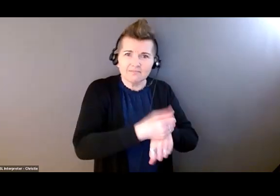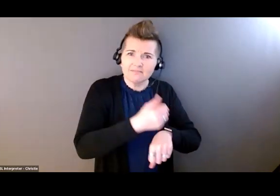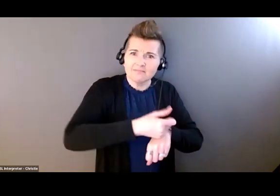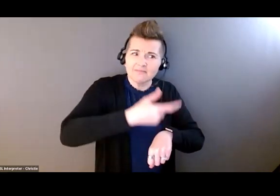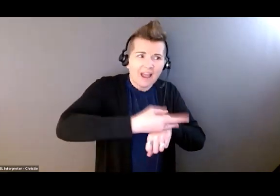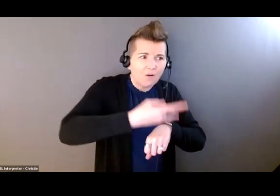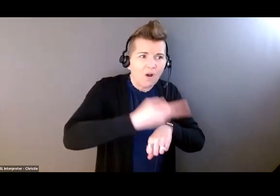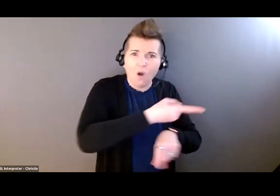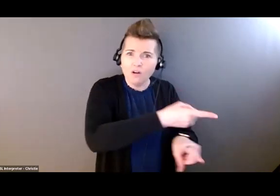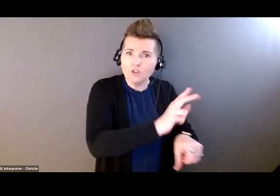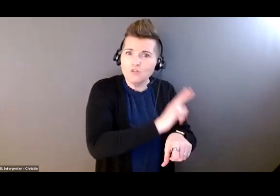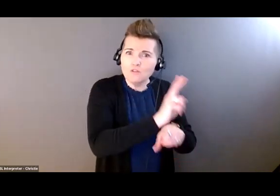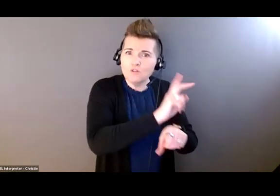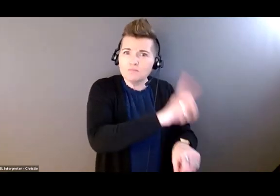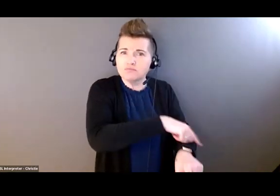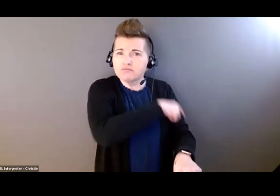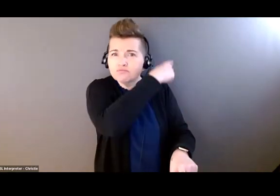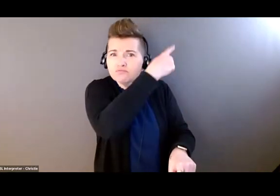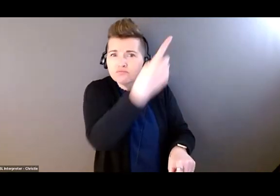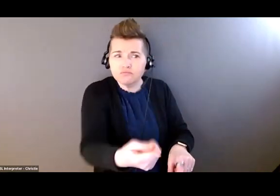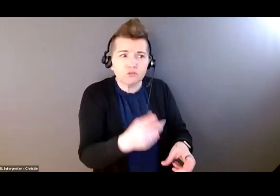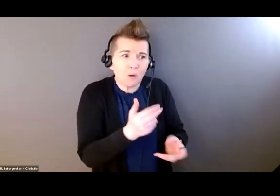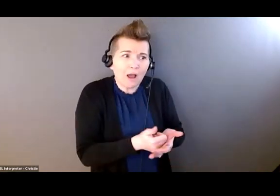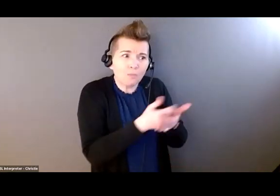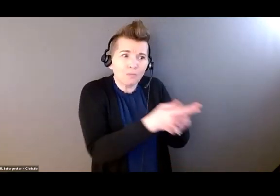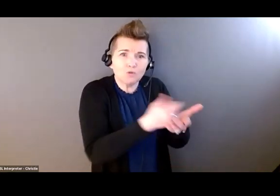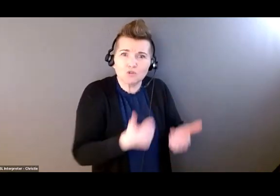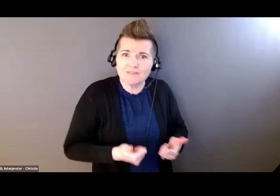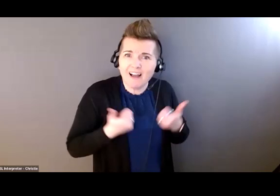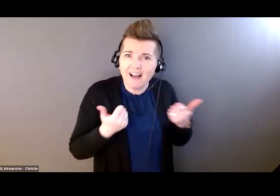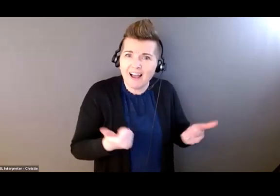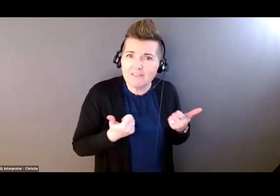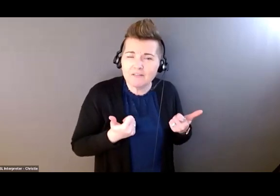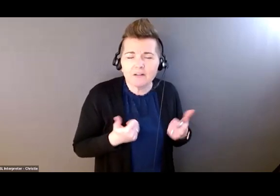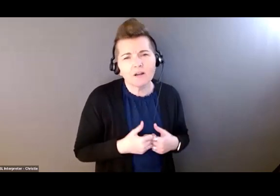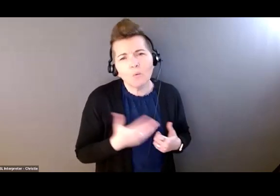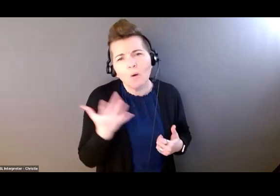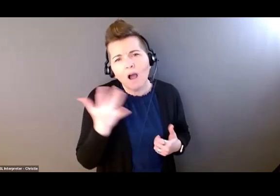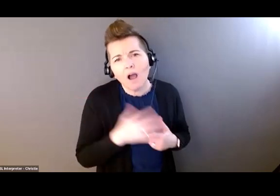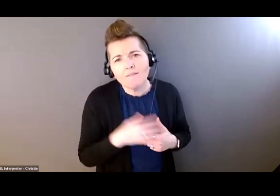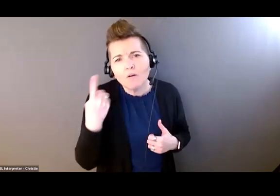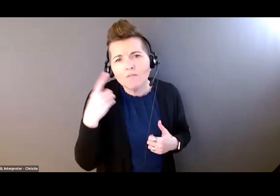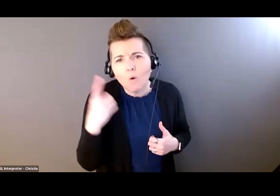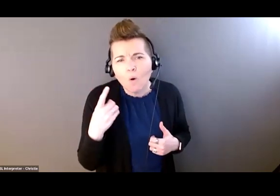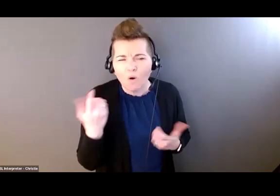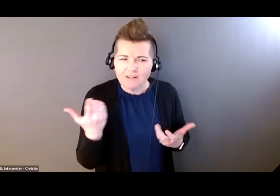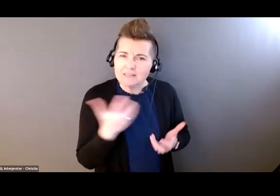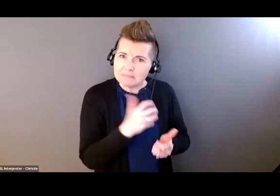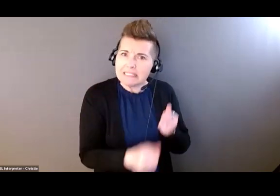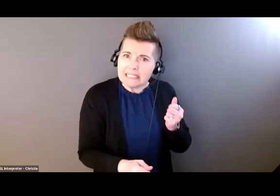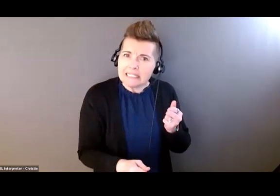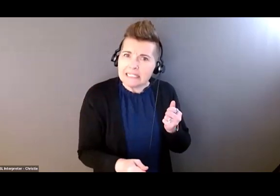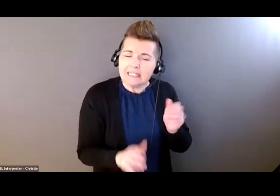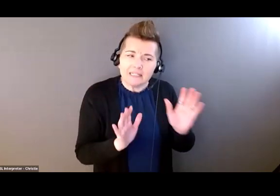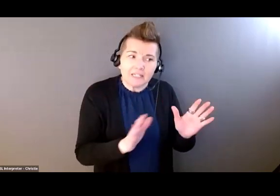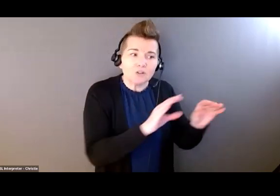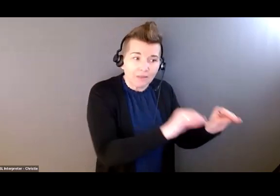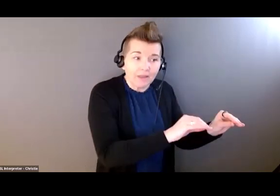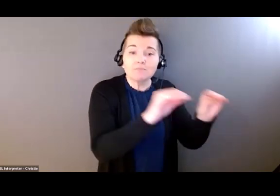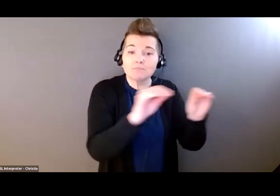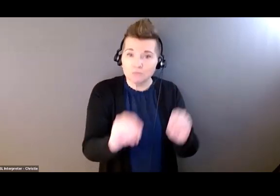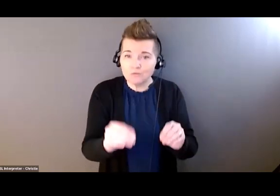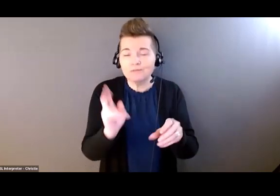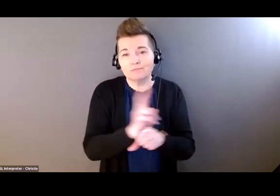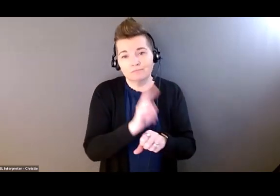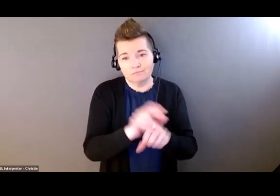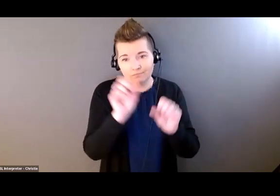also stop using something that has helped them survive is very unrealistic and a little bit cruel